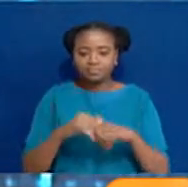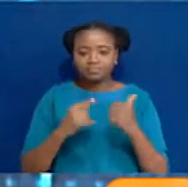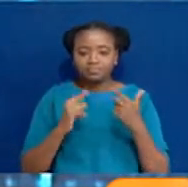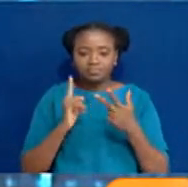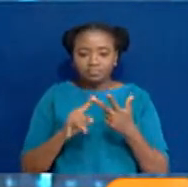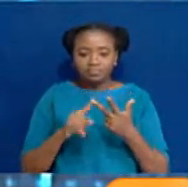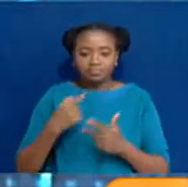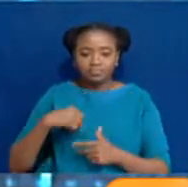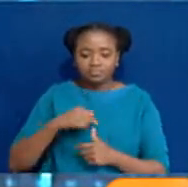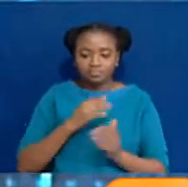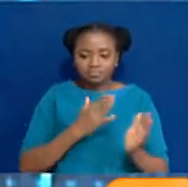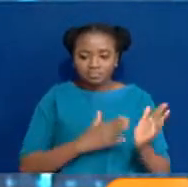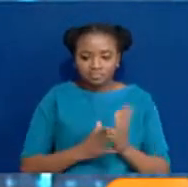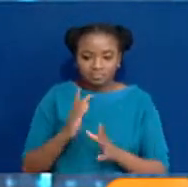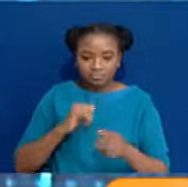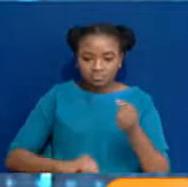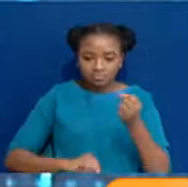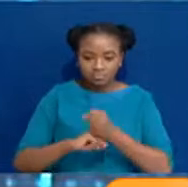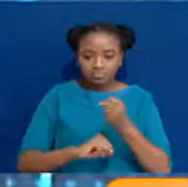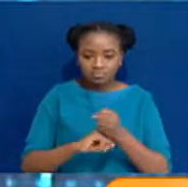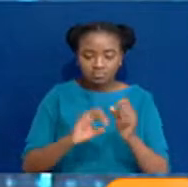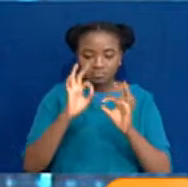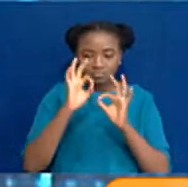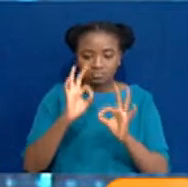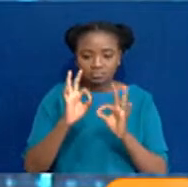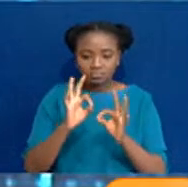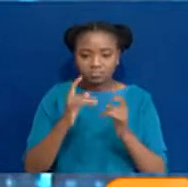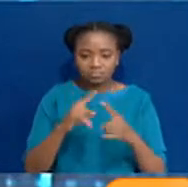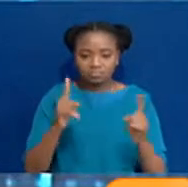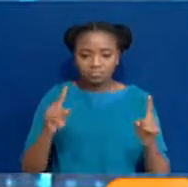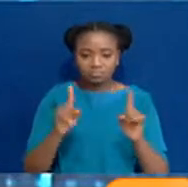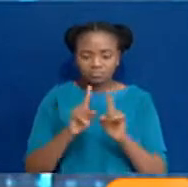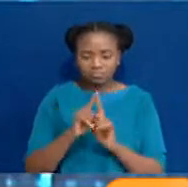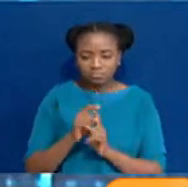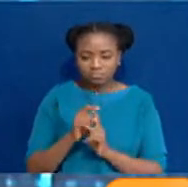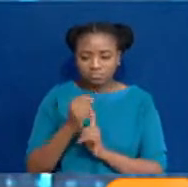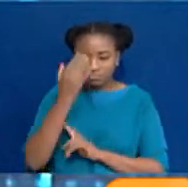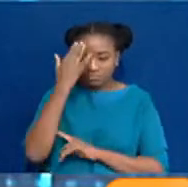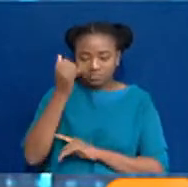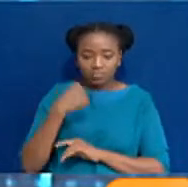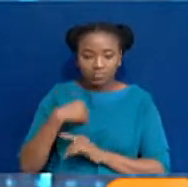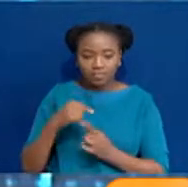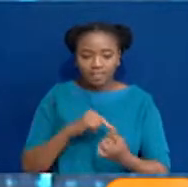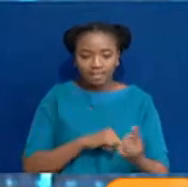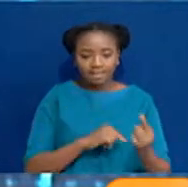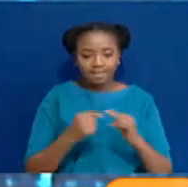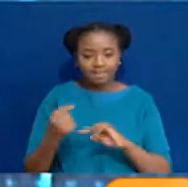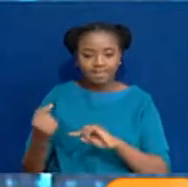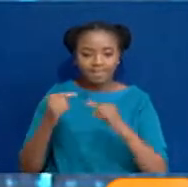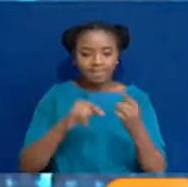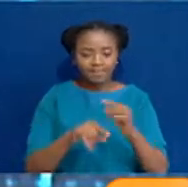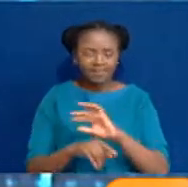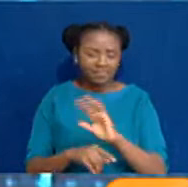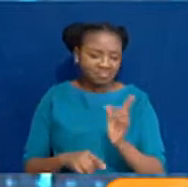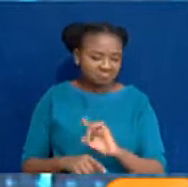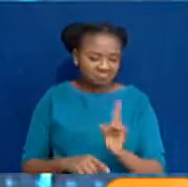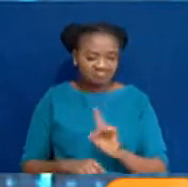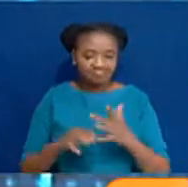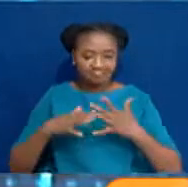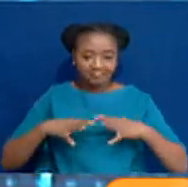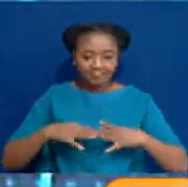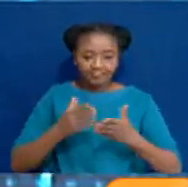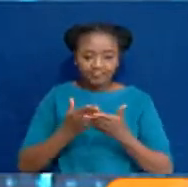to enhance efficiency and effectiveness is to introduce digital signatures so that we don't have bureaucratic red tape in government, so that people can